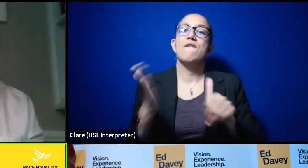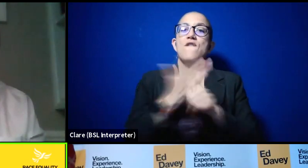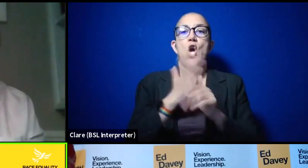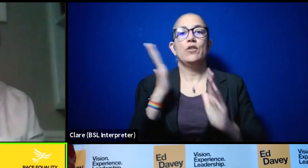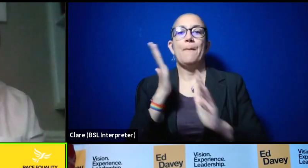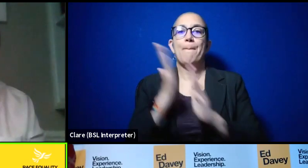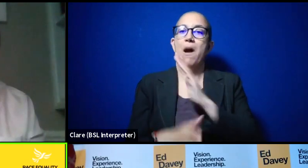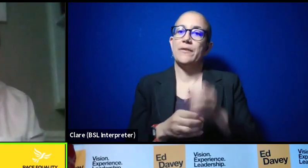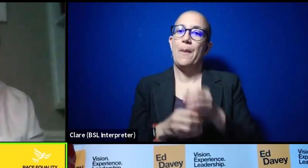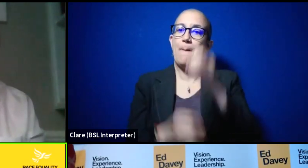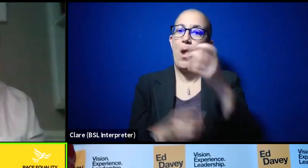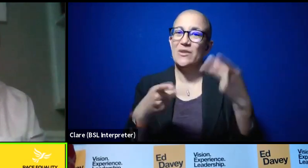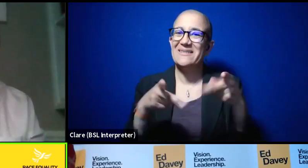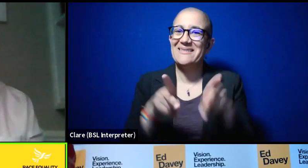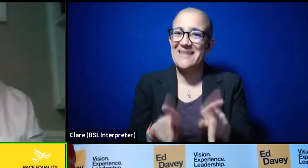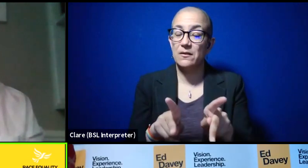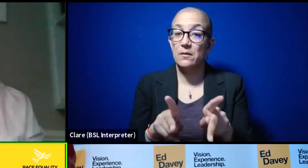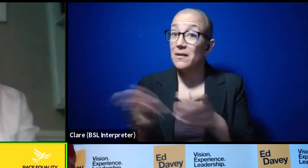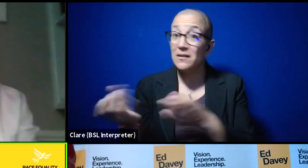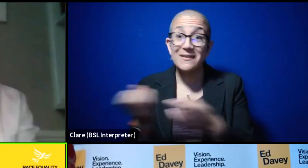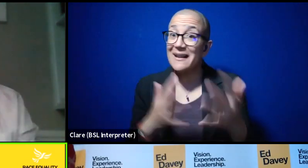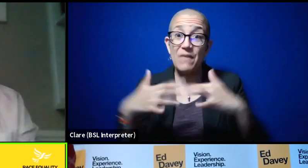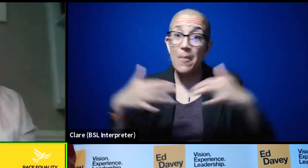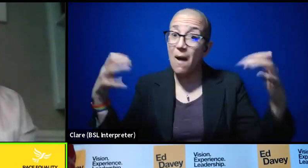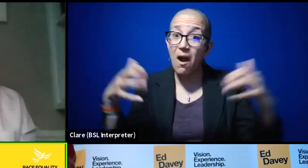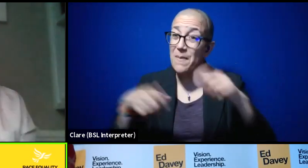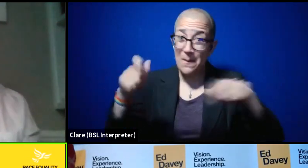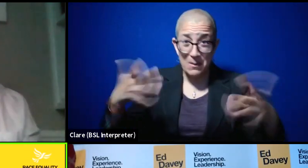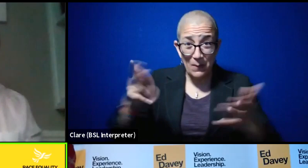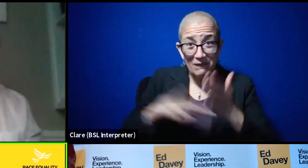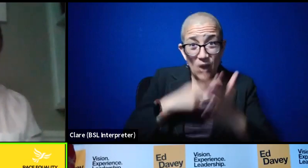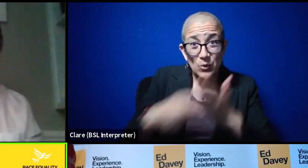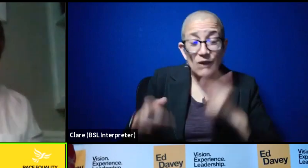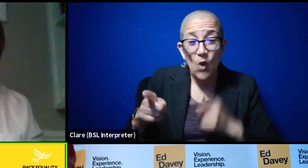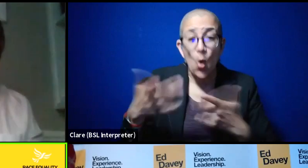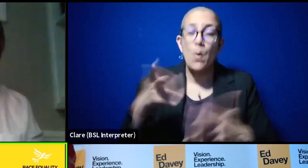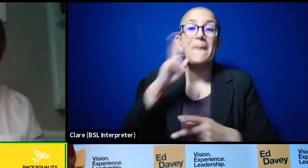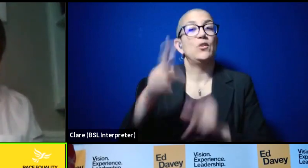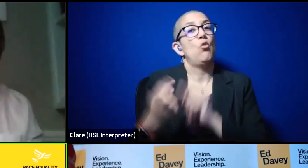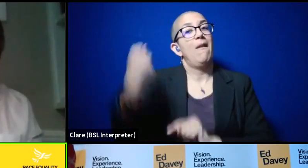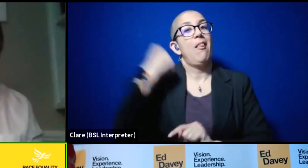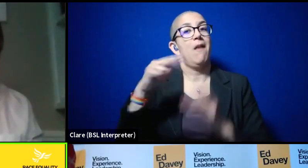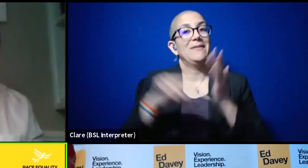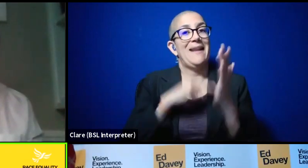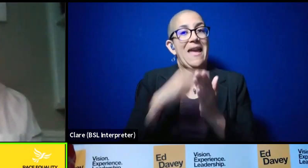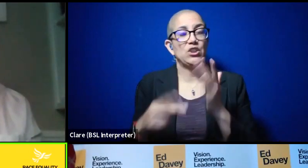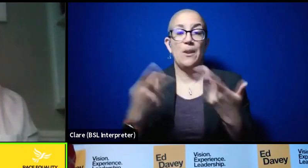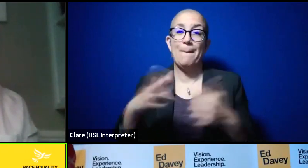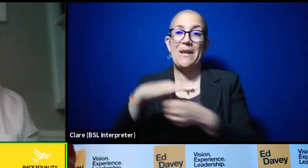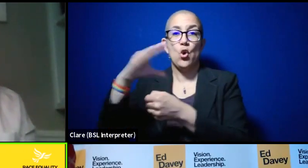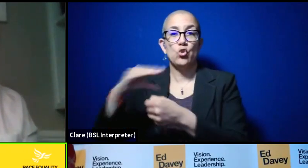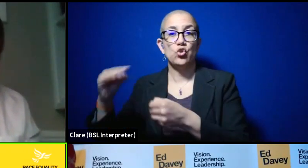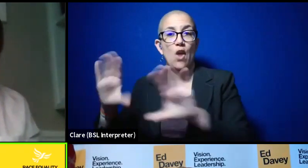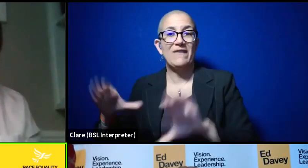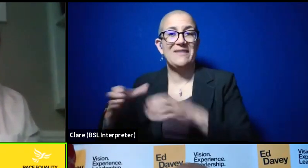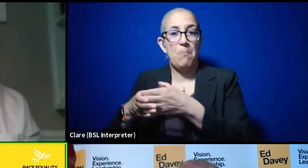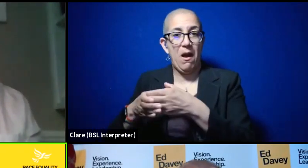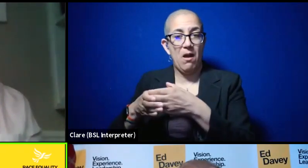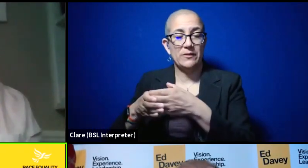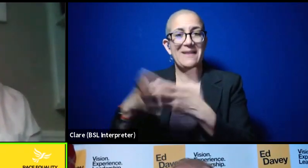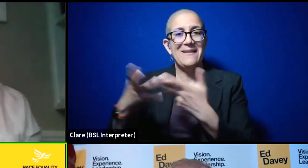deliver the parliament that people voted for. And we saw this at the last election. We had a Conservative Party that now